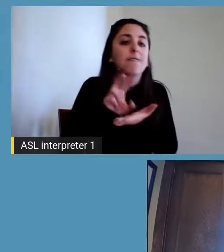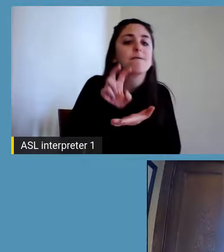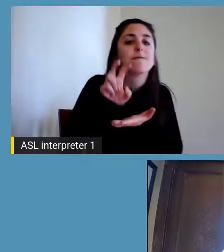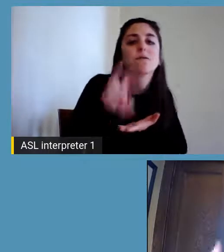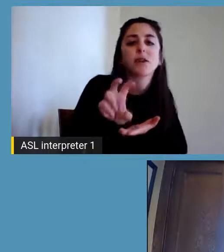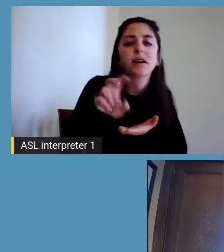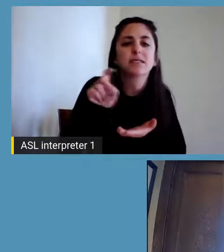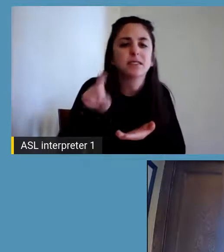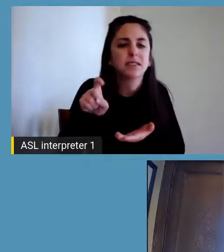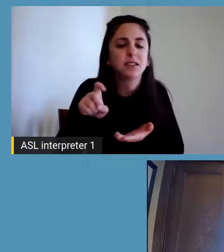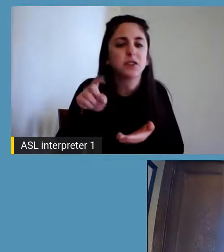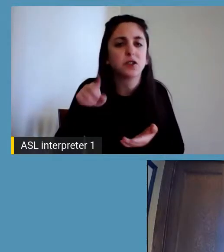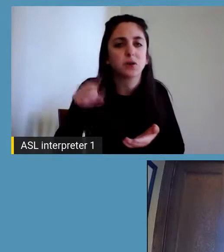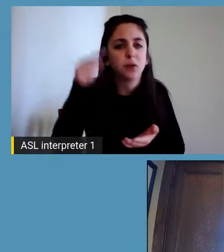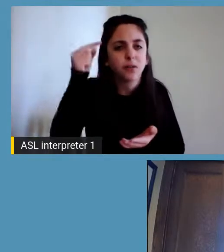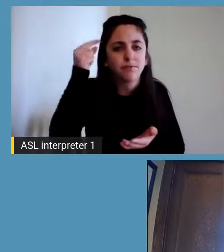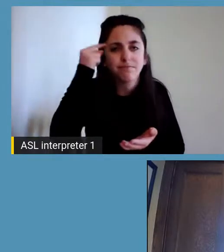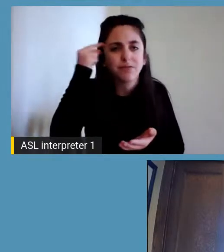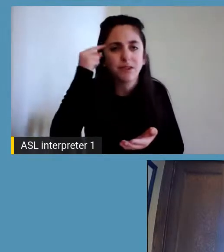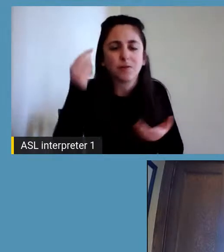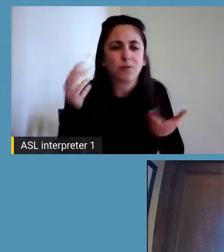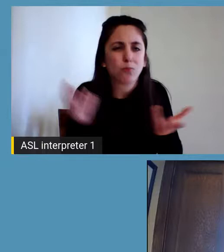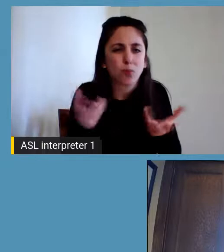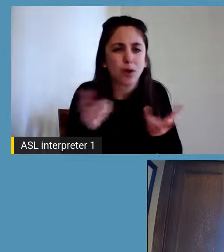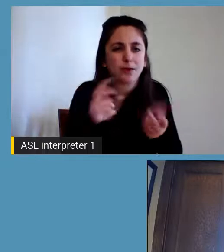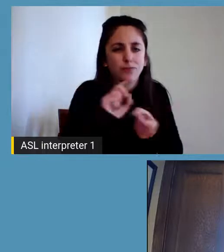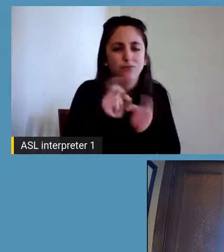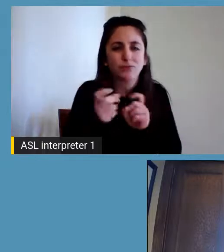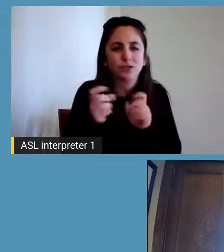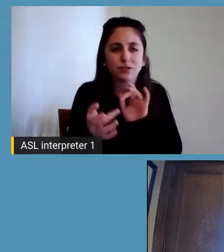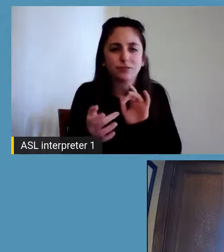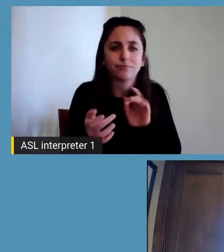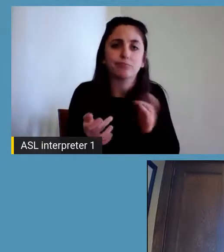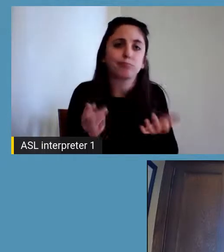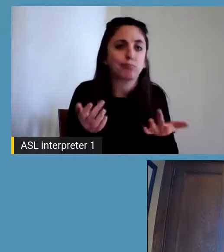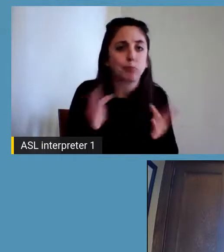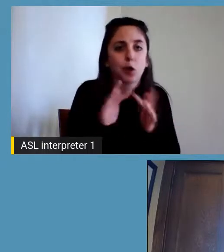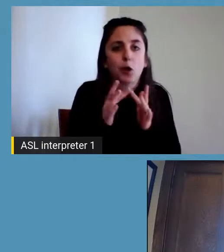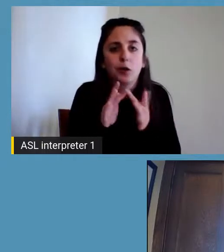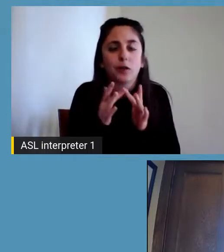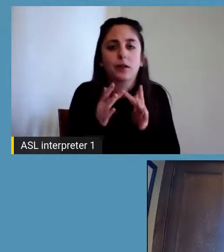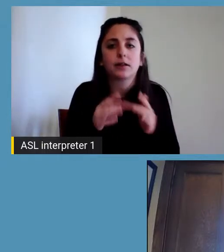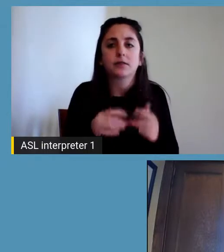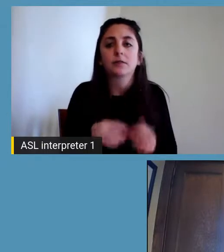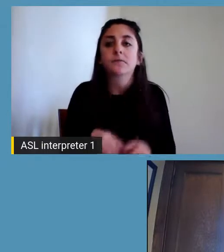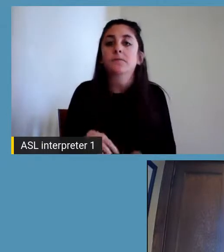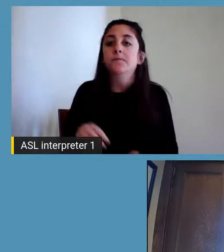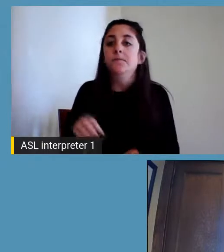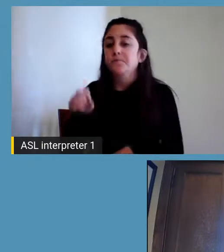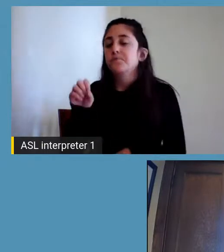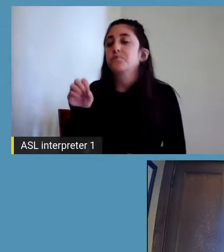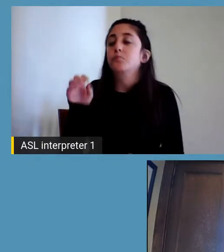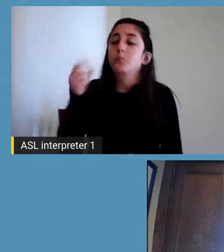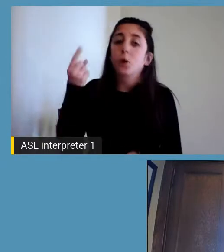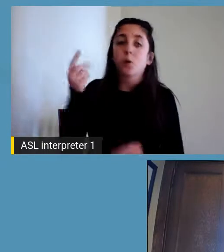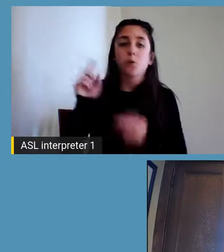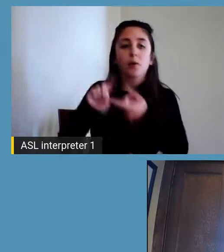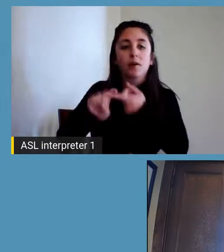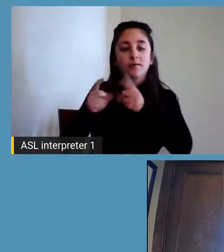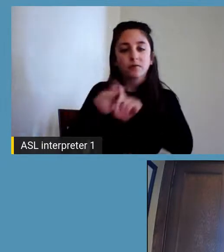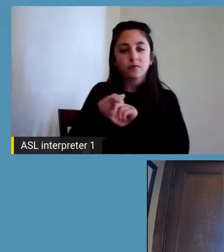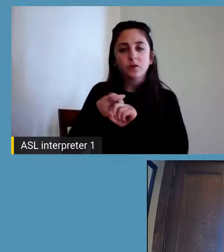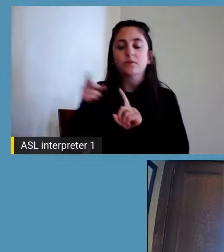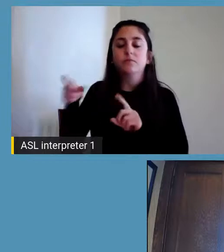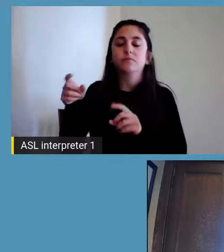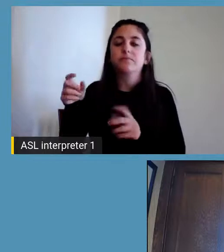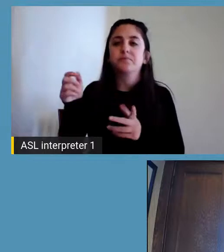to fully digitize themselves? Well, I have one friend that's an inventor, Aaron